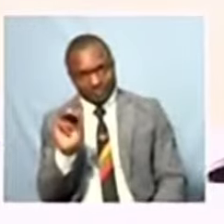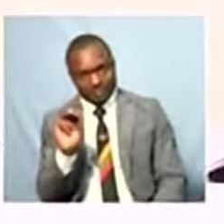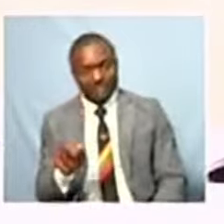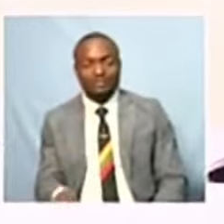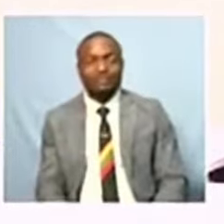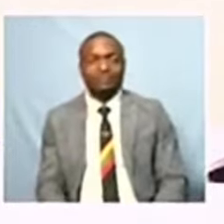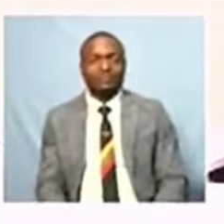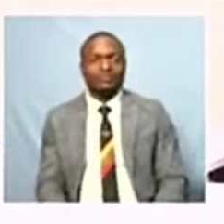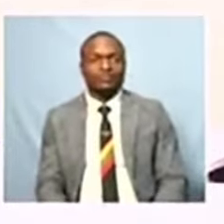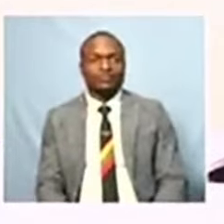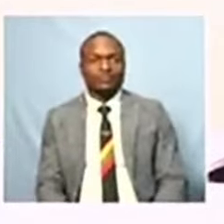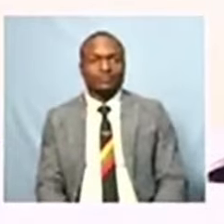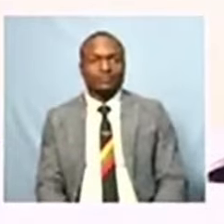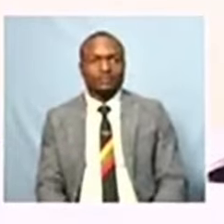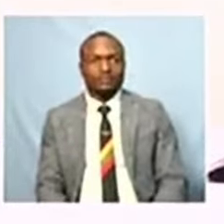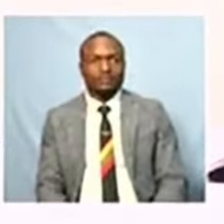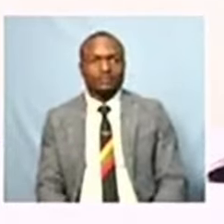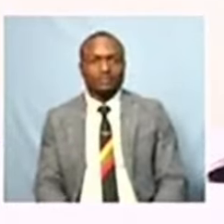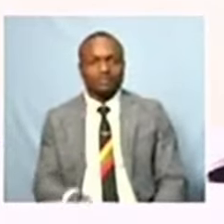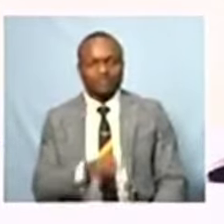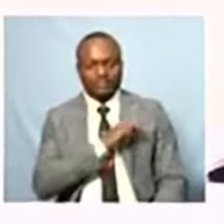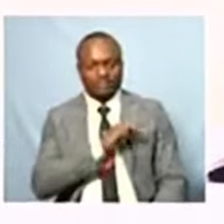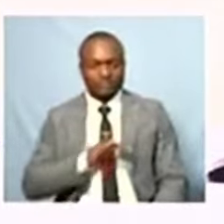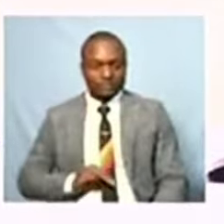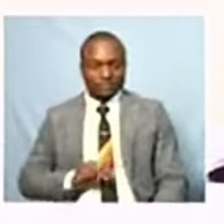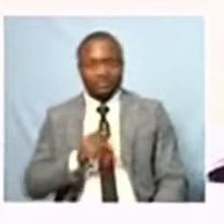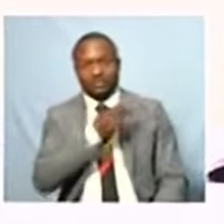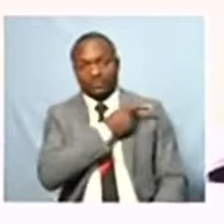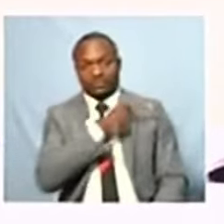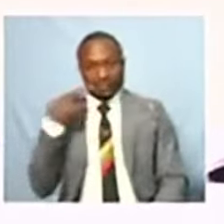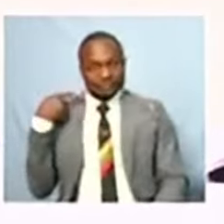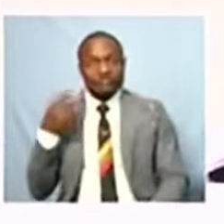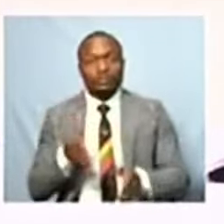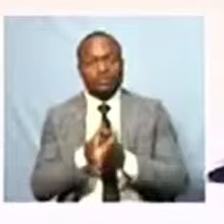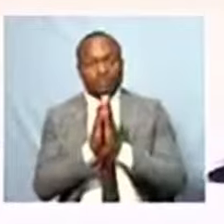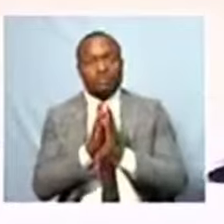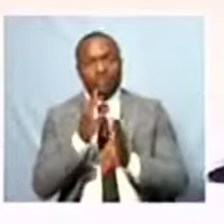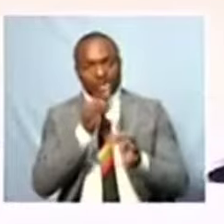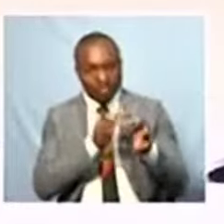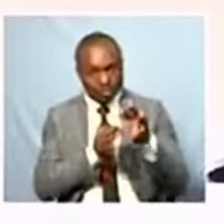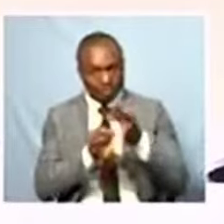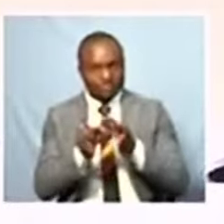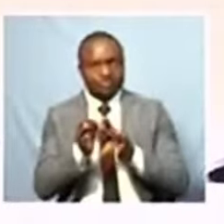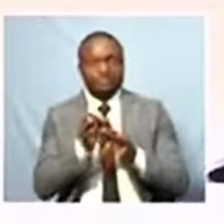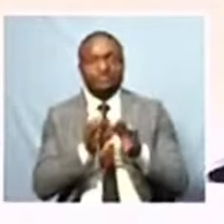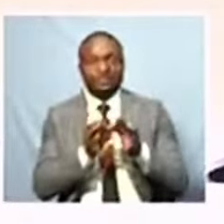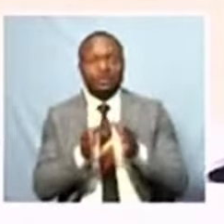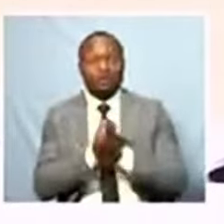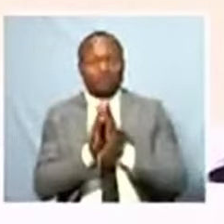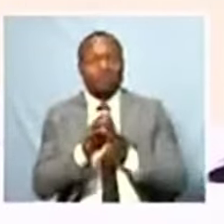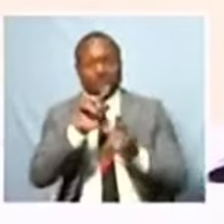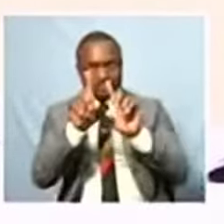and then members of Parliament will seek clarification or ask questions. Thank you.